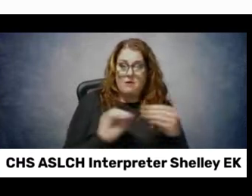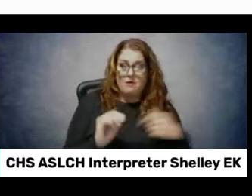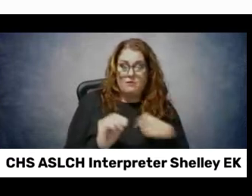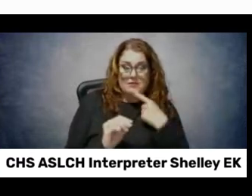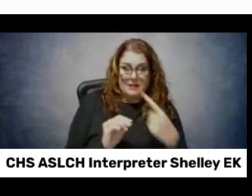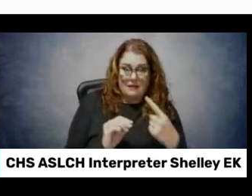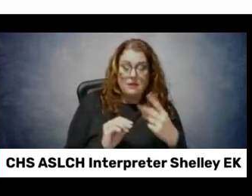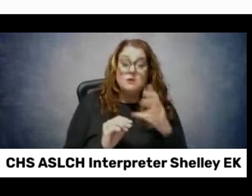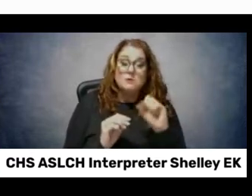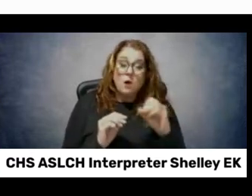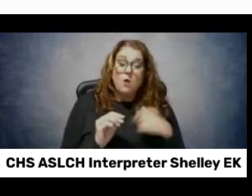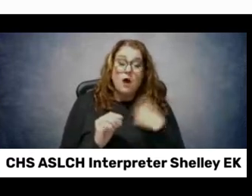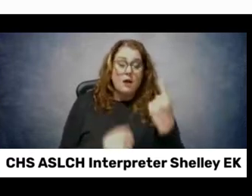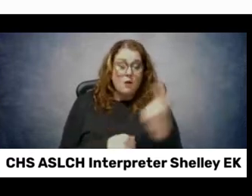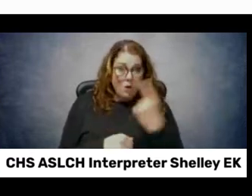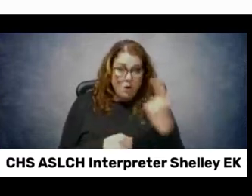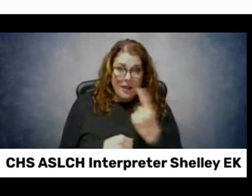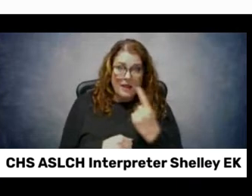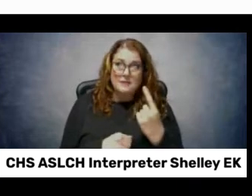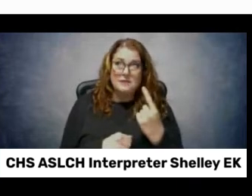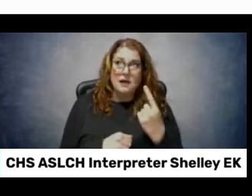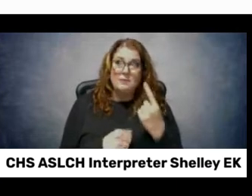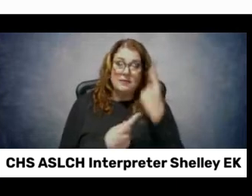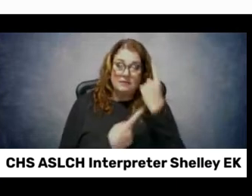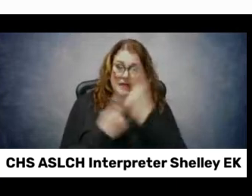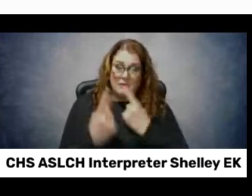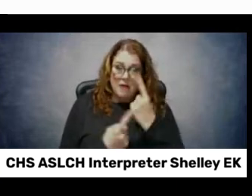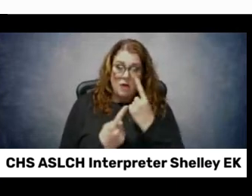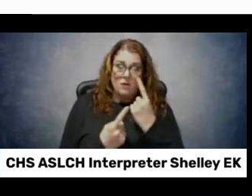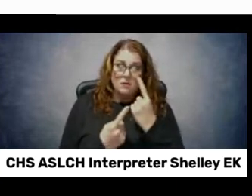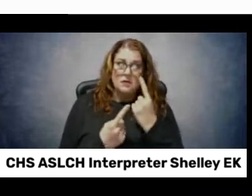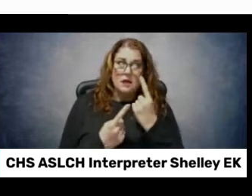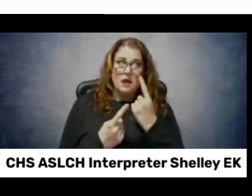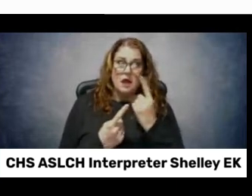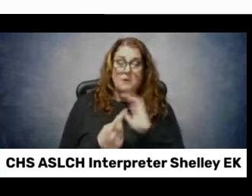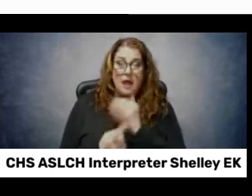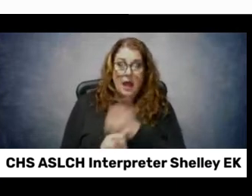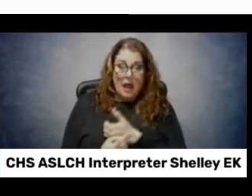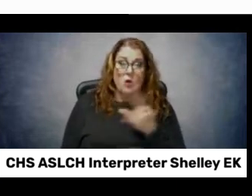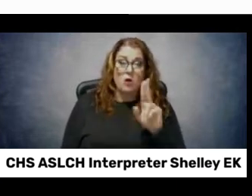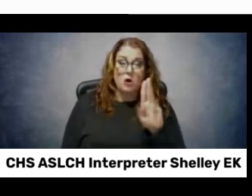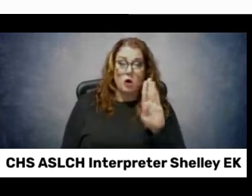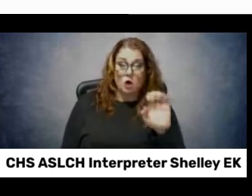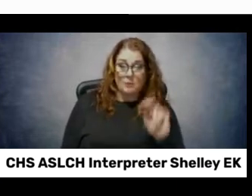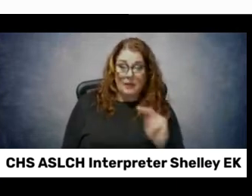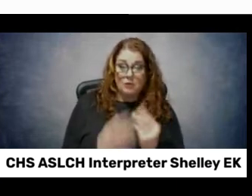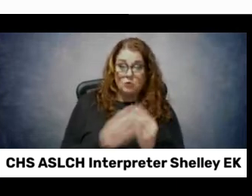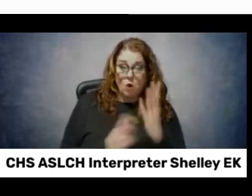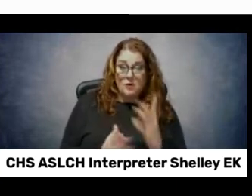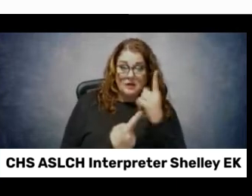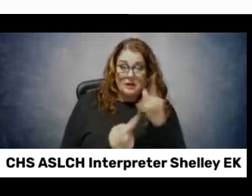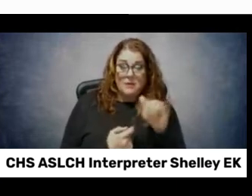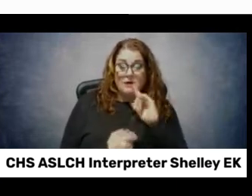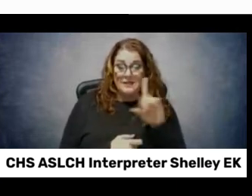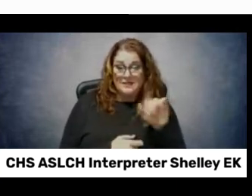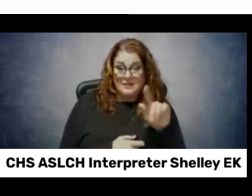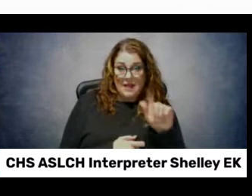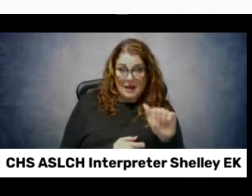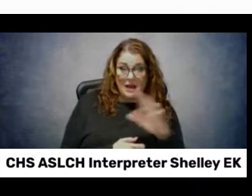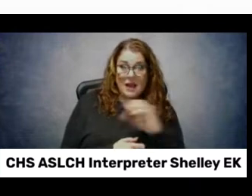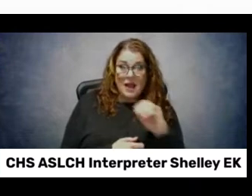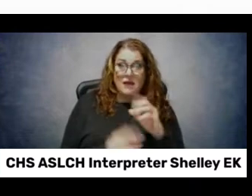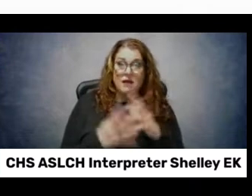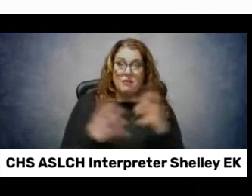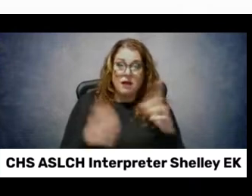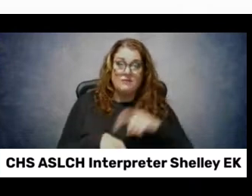And so I always think about our urban growers when I think about this data, and that a lot of